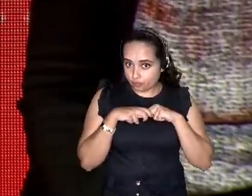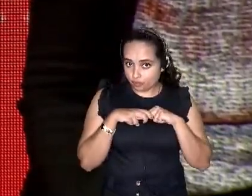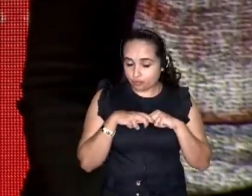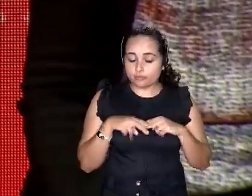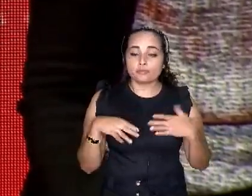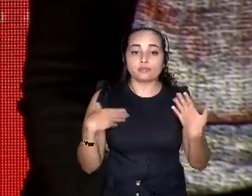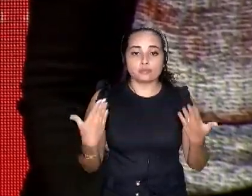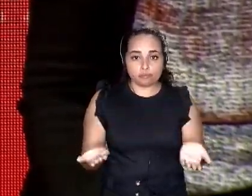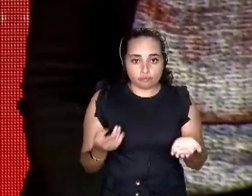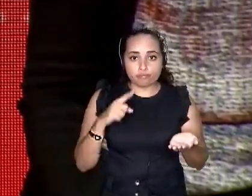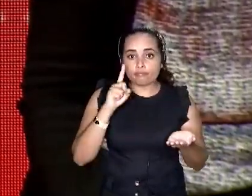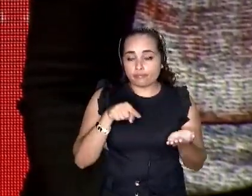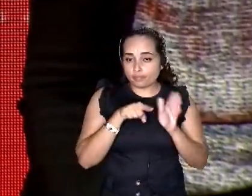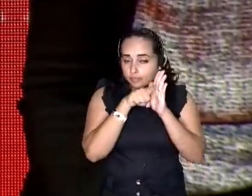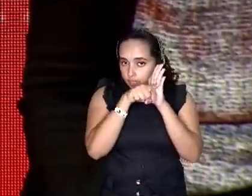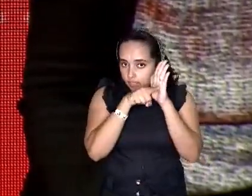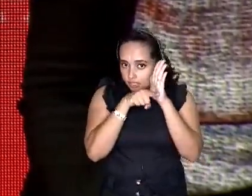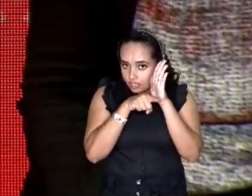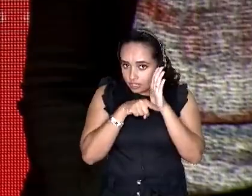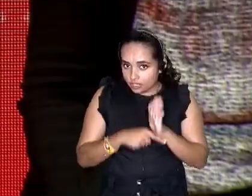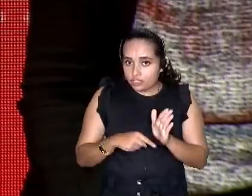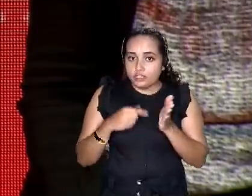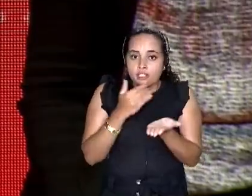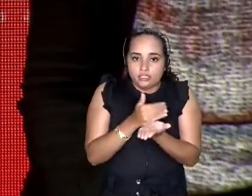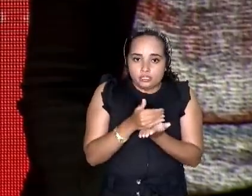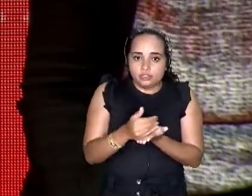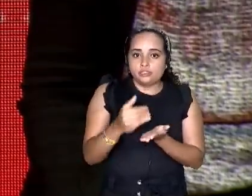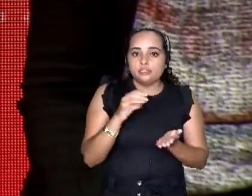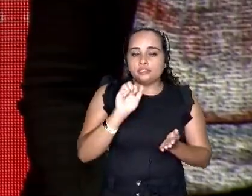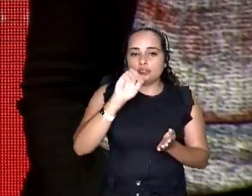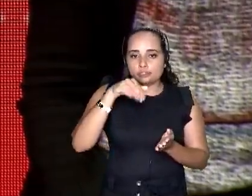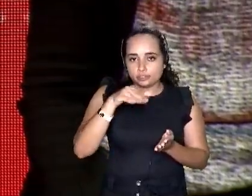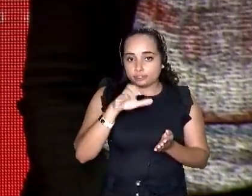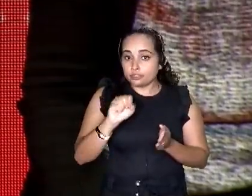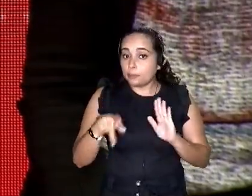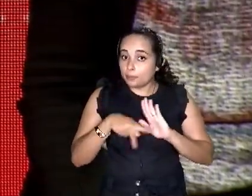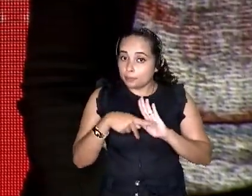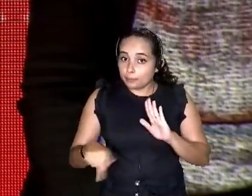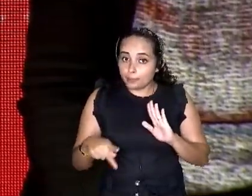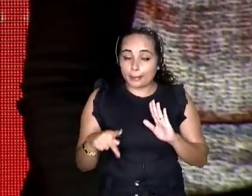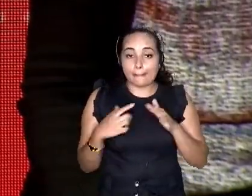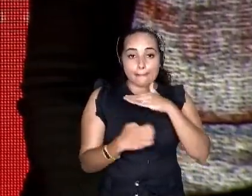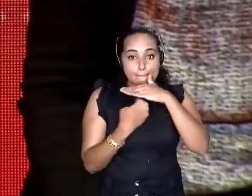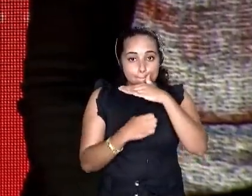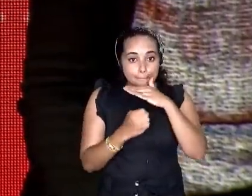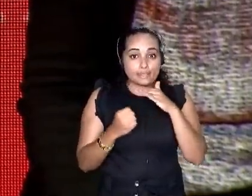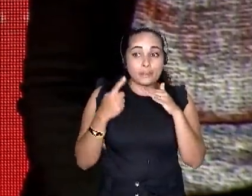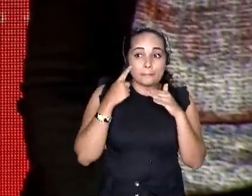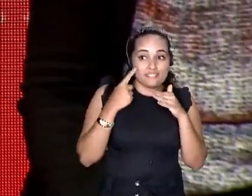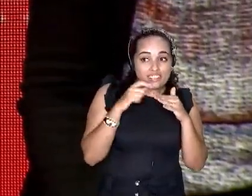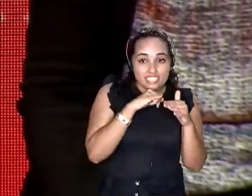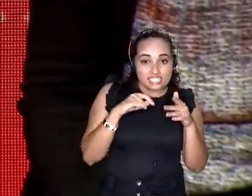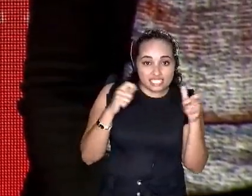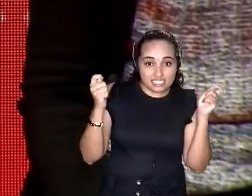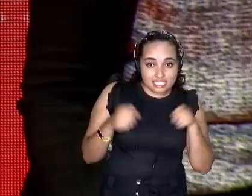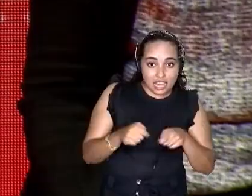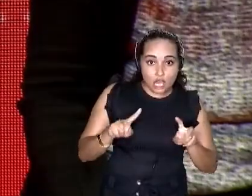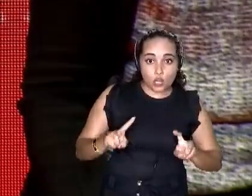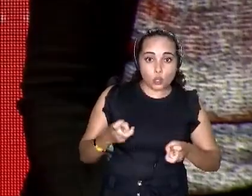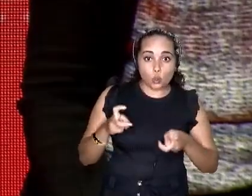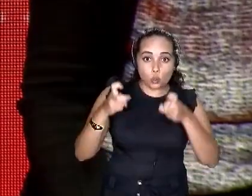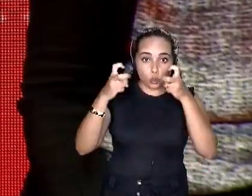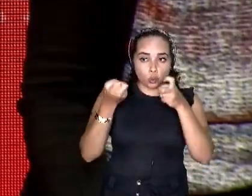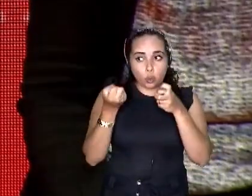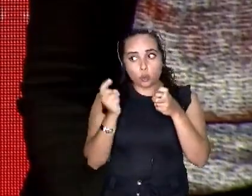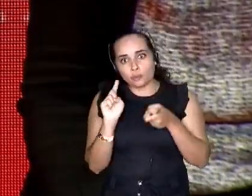of a company that's generating a profit, and it's generating a profit primarily in a chain with a related